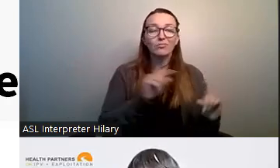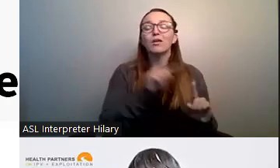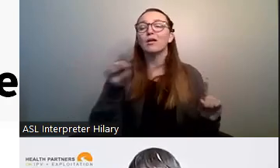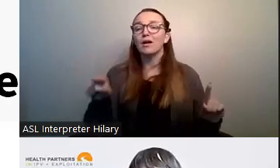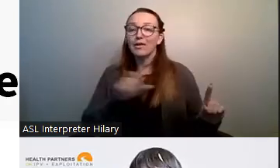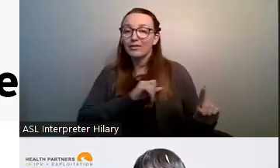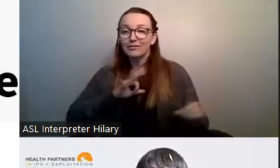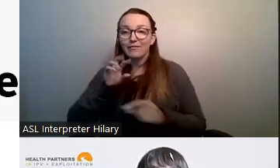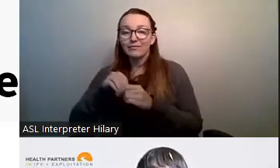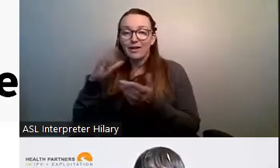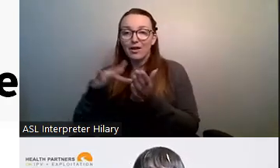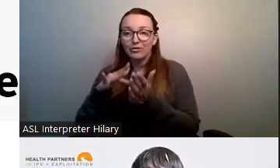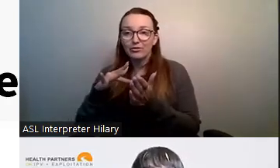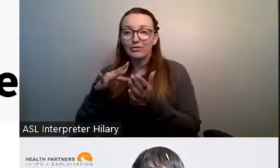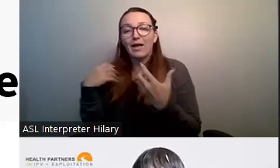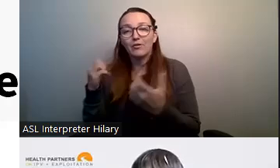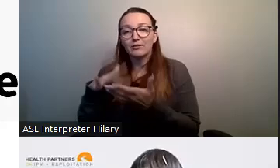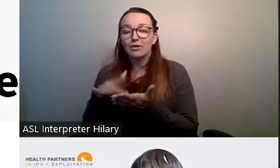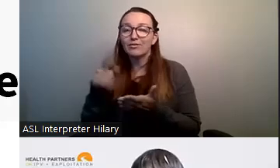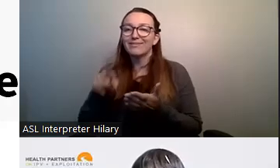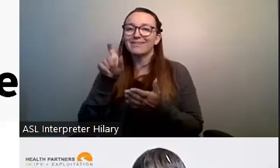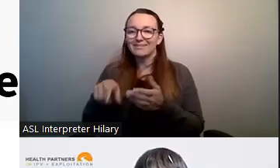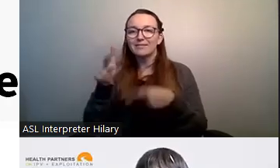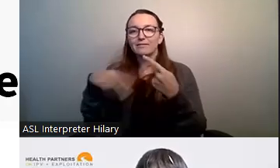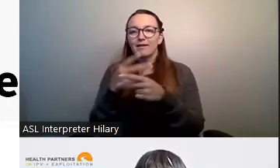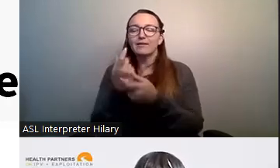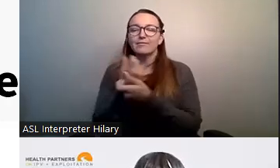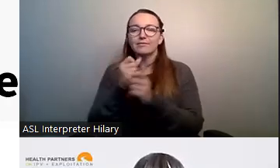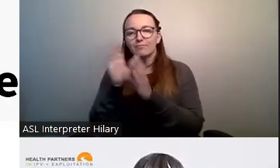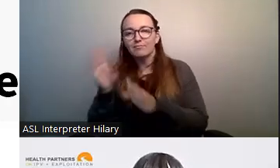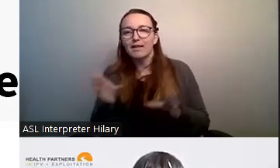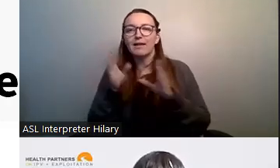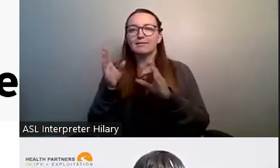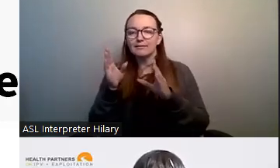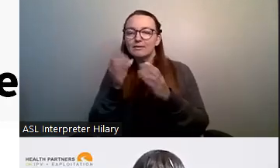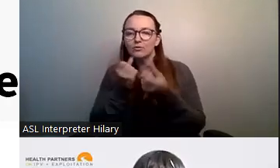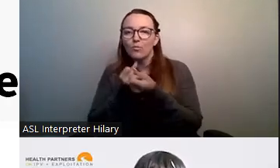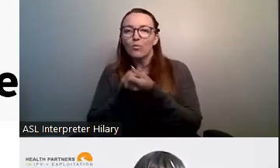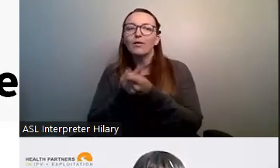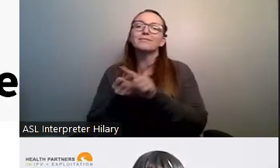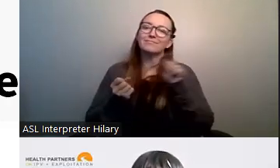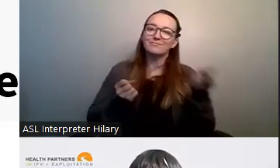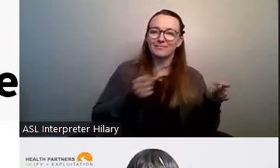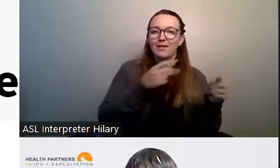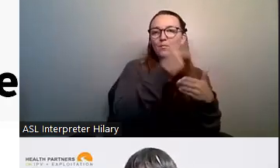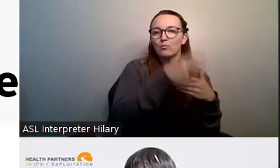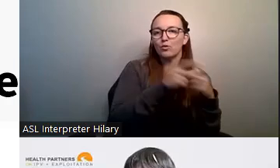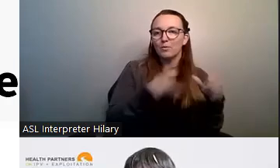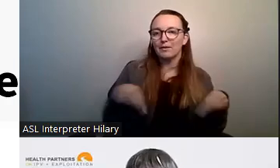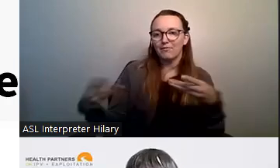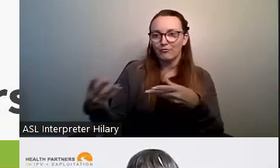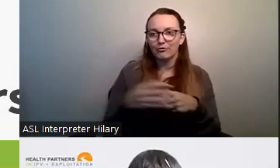a health center who need the kinds of safety planning and support that a domestic violence program offers. Next slide, please.